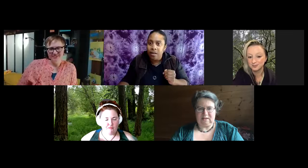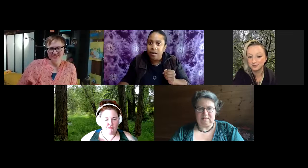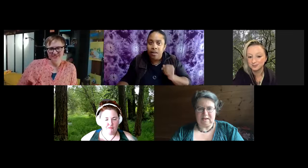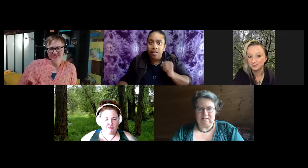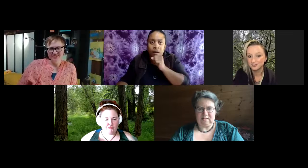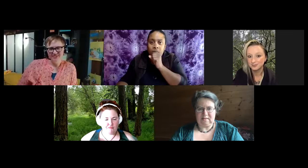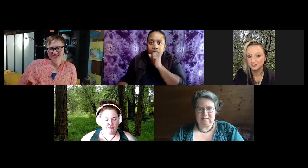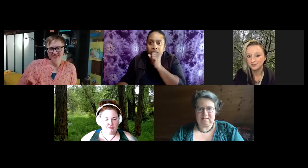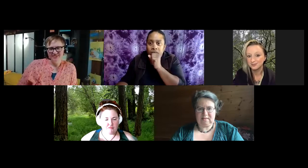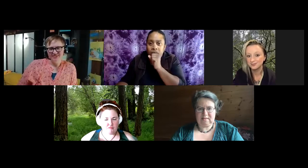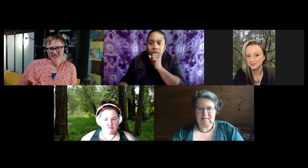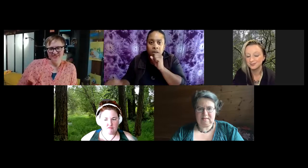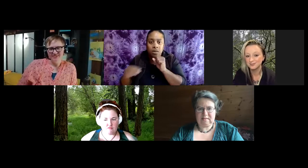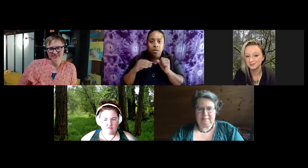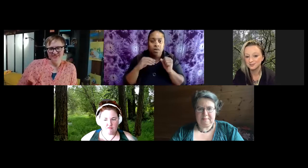on your video camera.